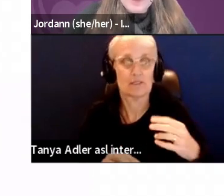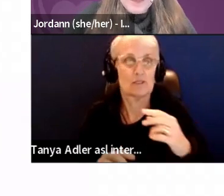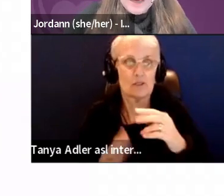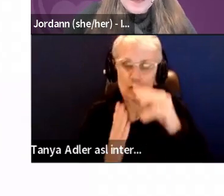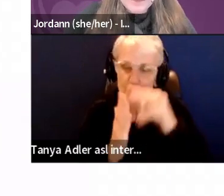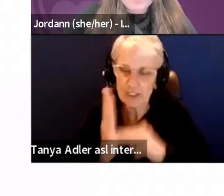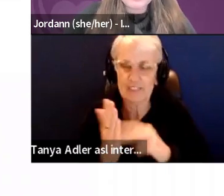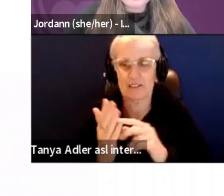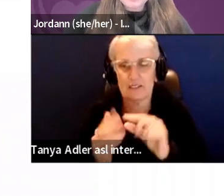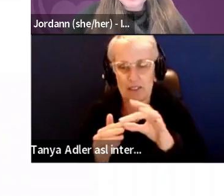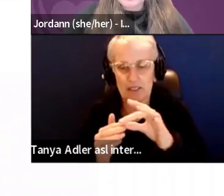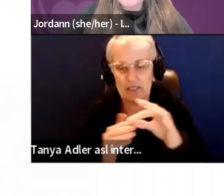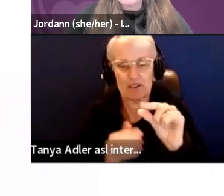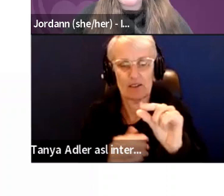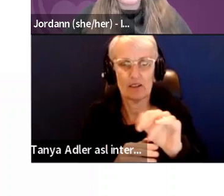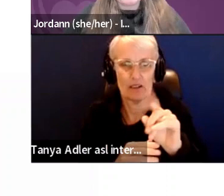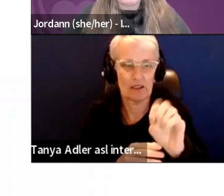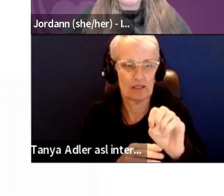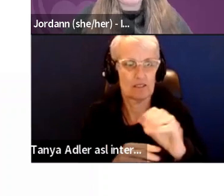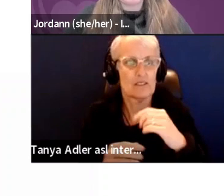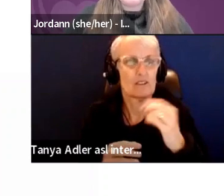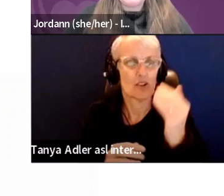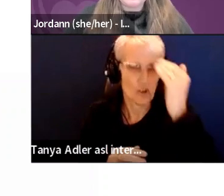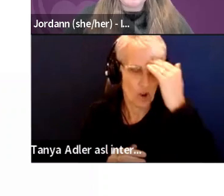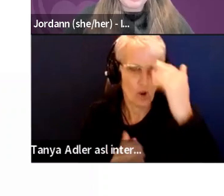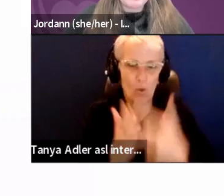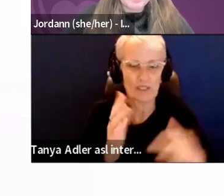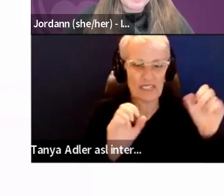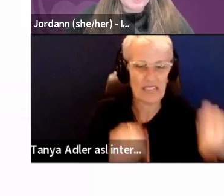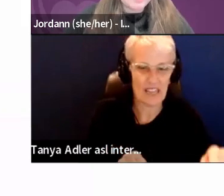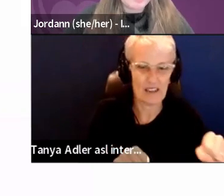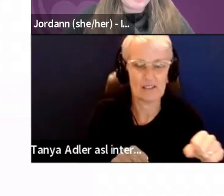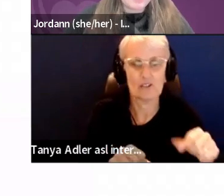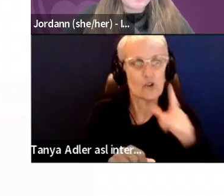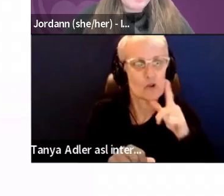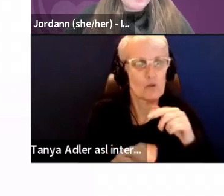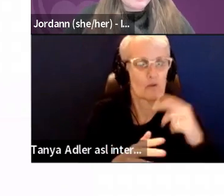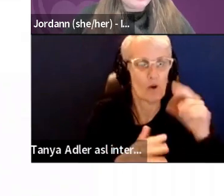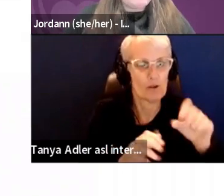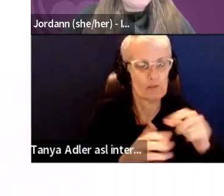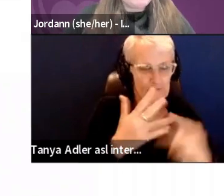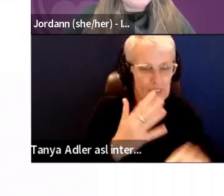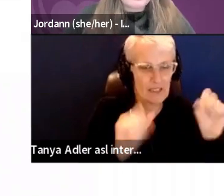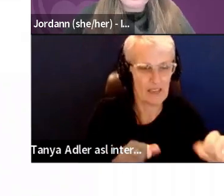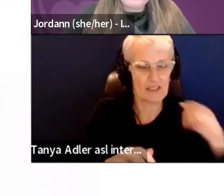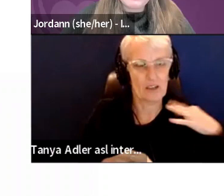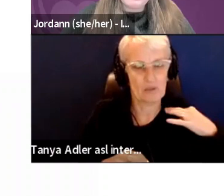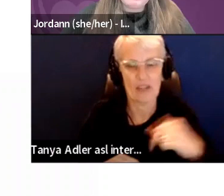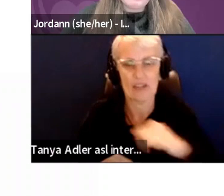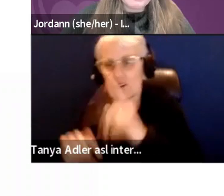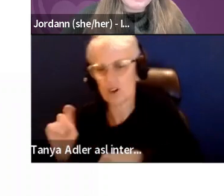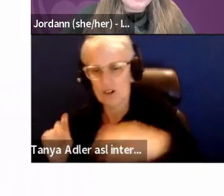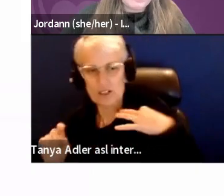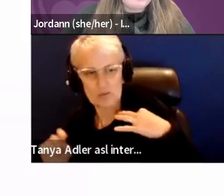the program guide. Please understand the eligible versus ineligible expenses for this program. And please have a look at the